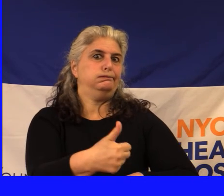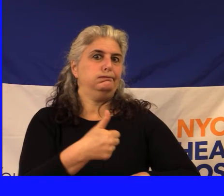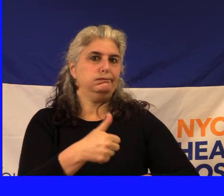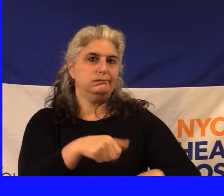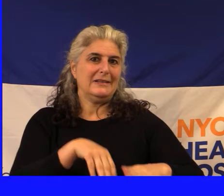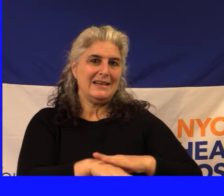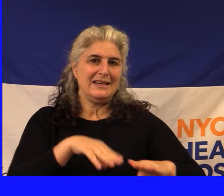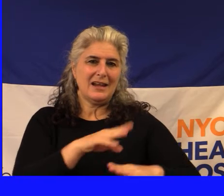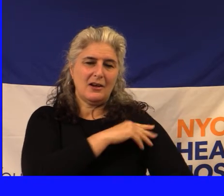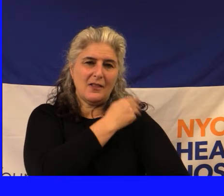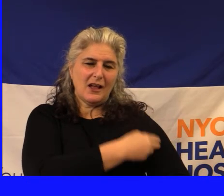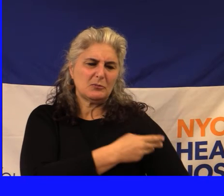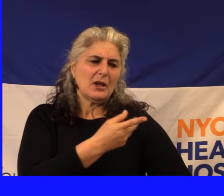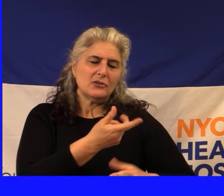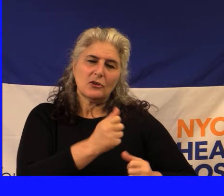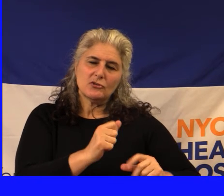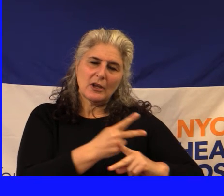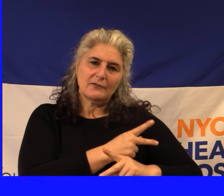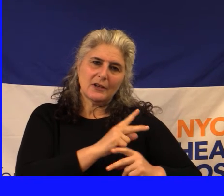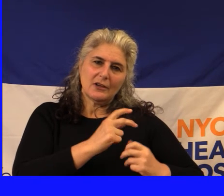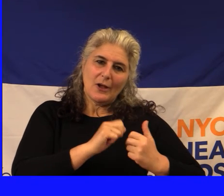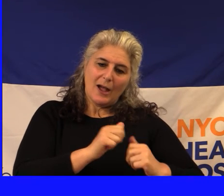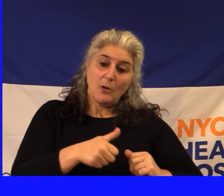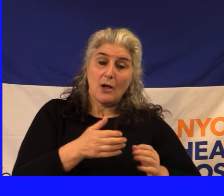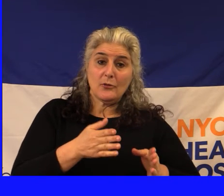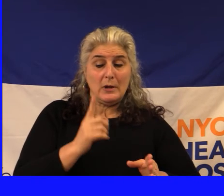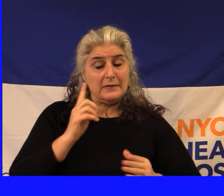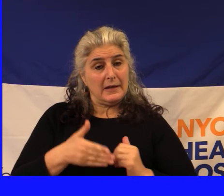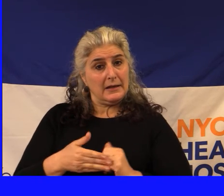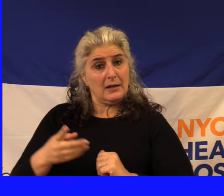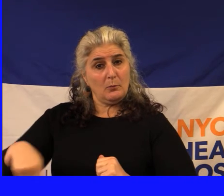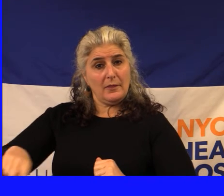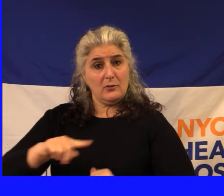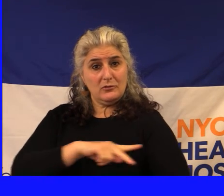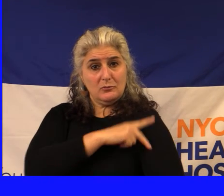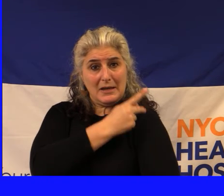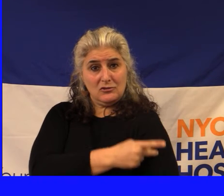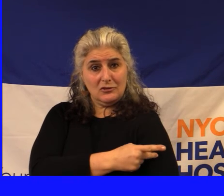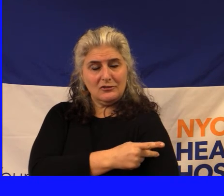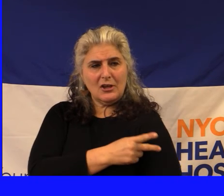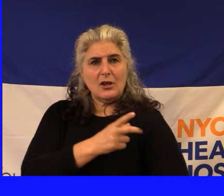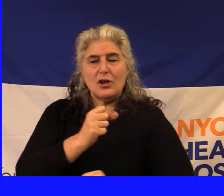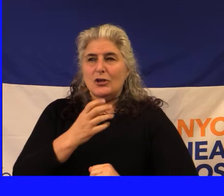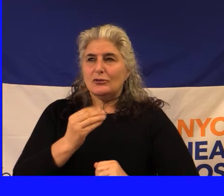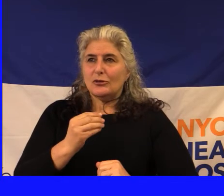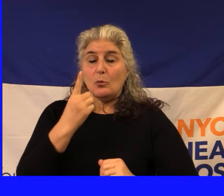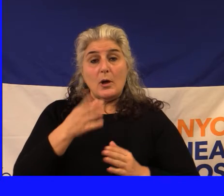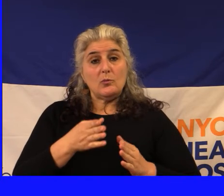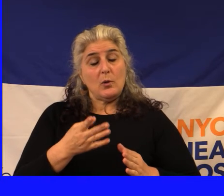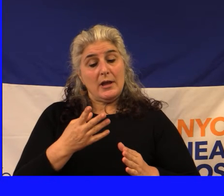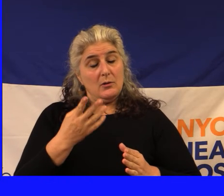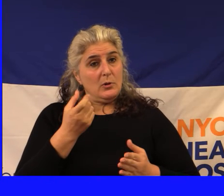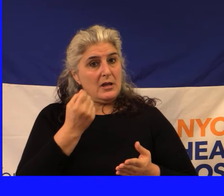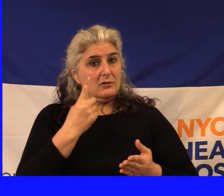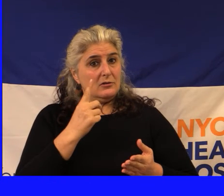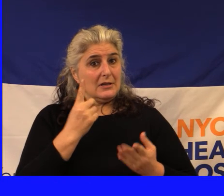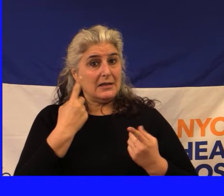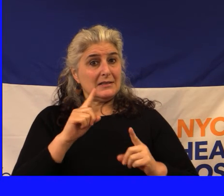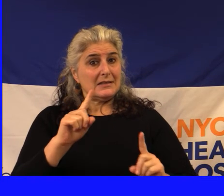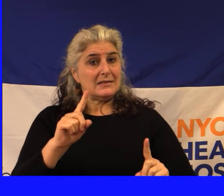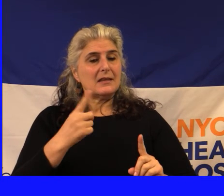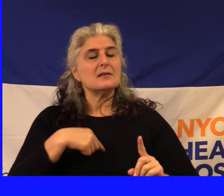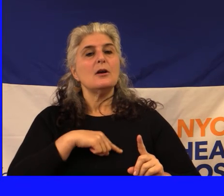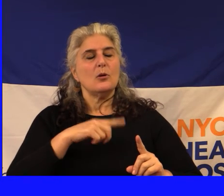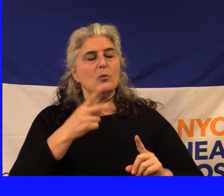so, to whatever extent we've seen success in reducing